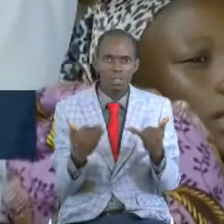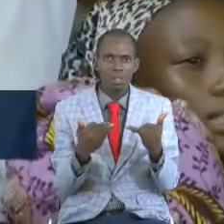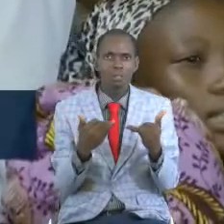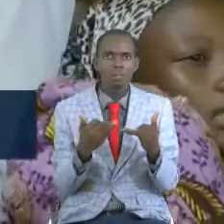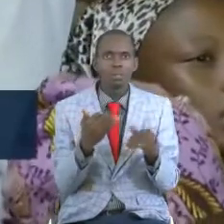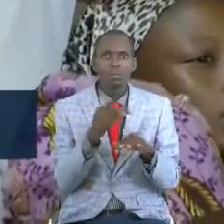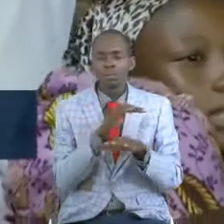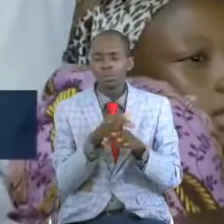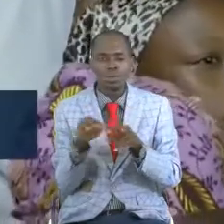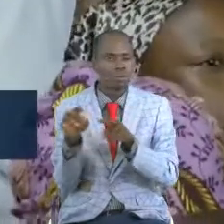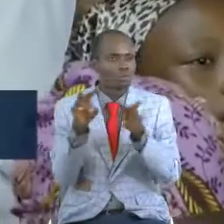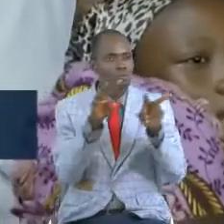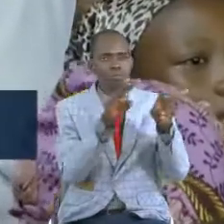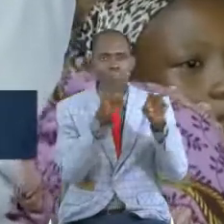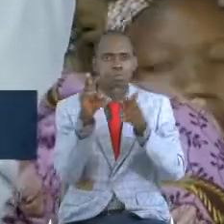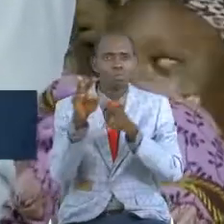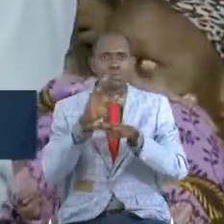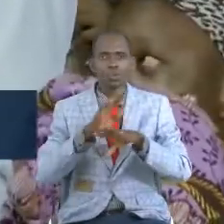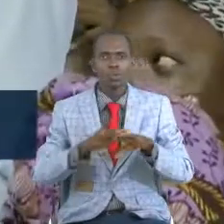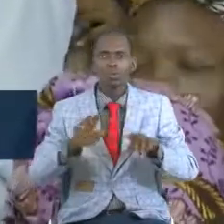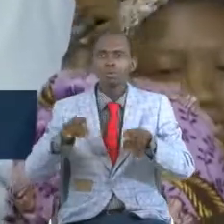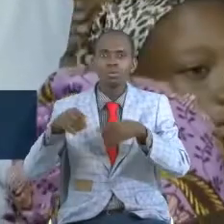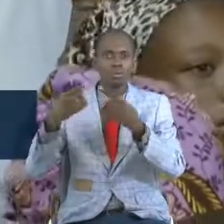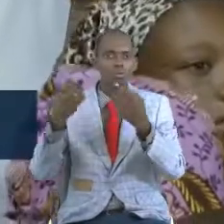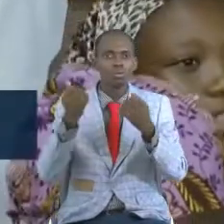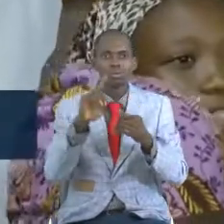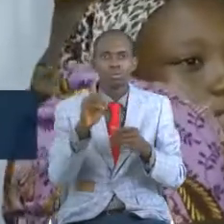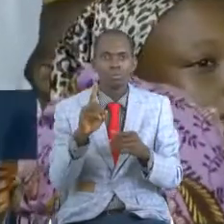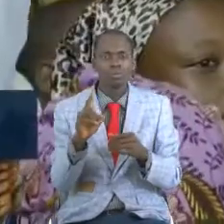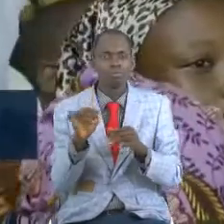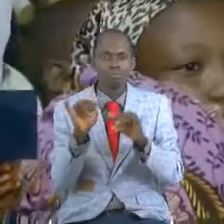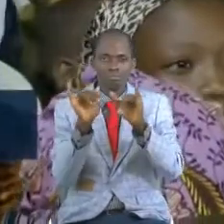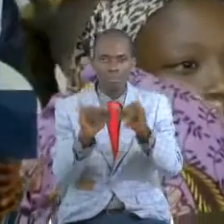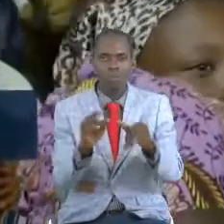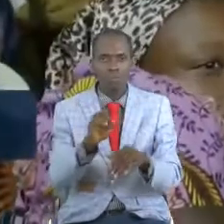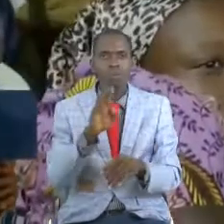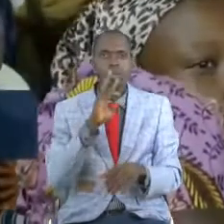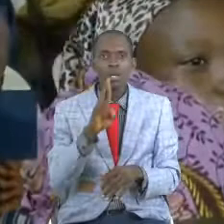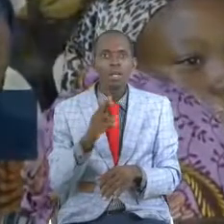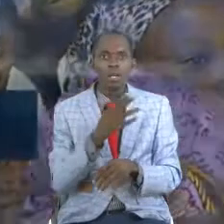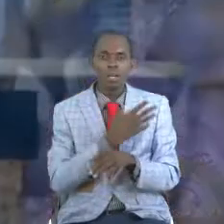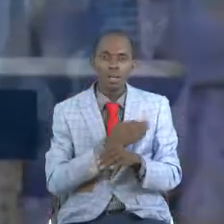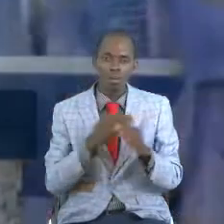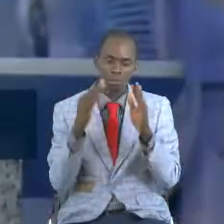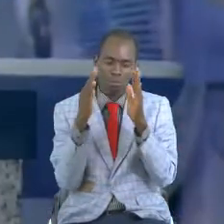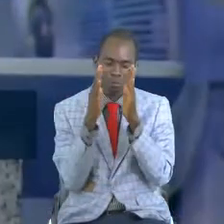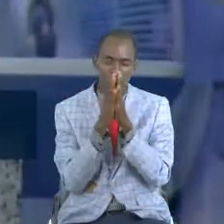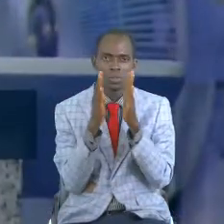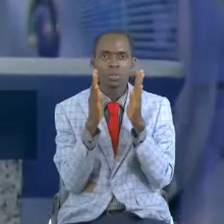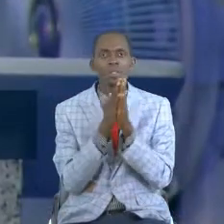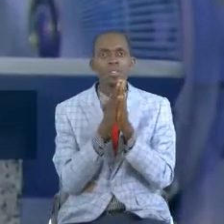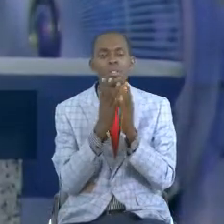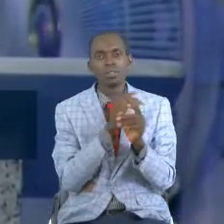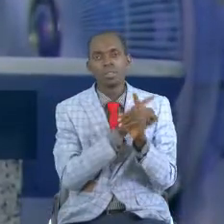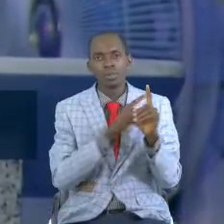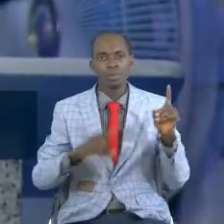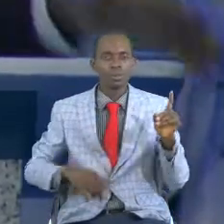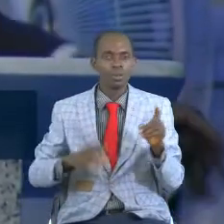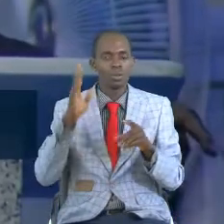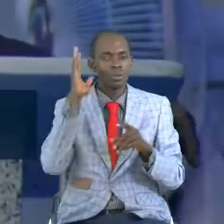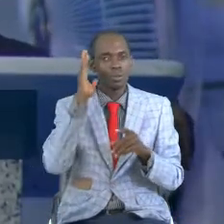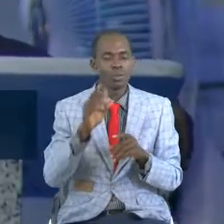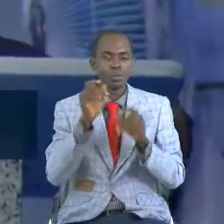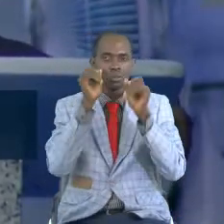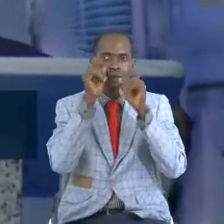concluded the accreditation very quickly. Those on my left-hand side here, I'm waiting to see your